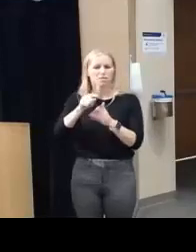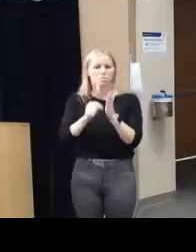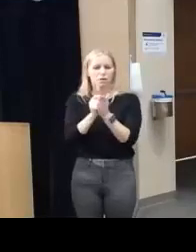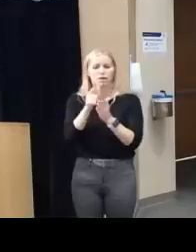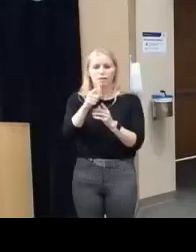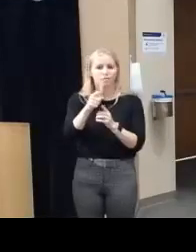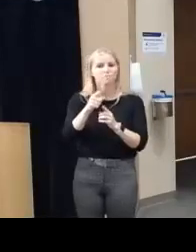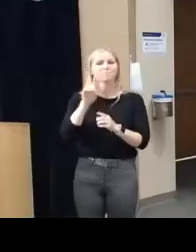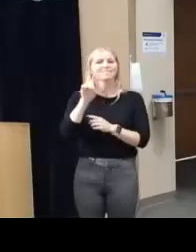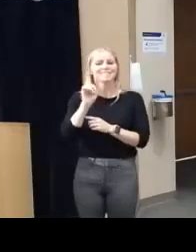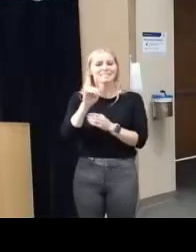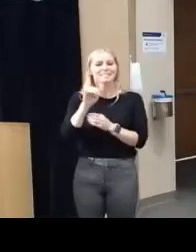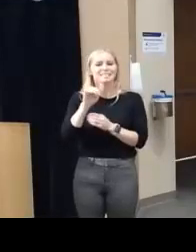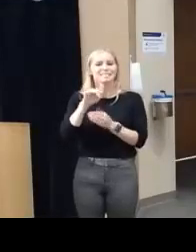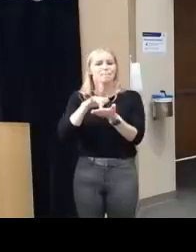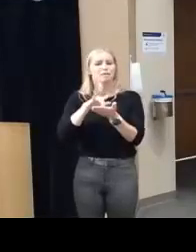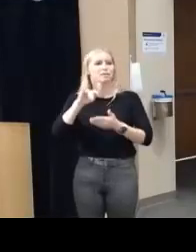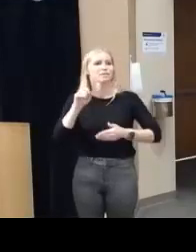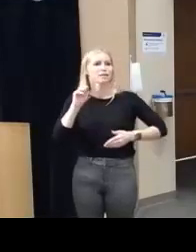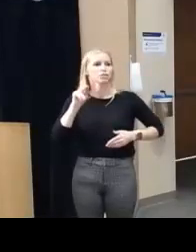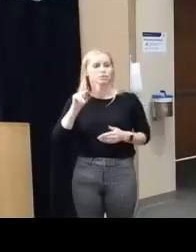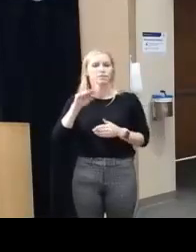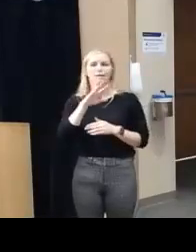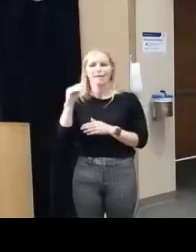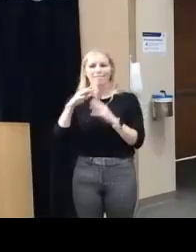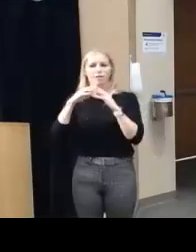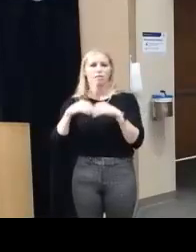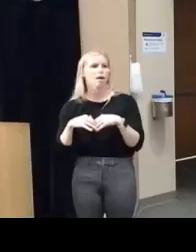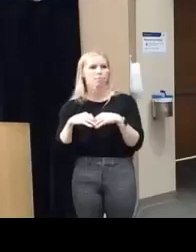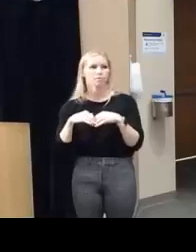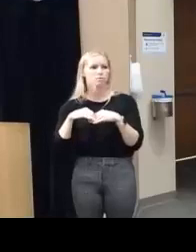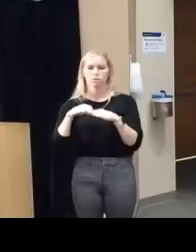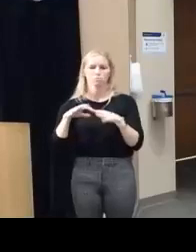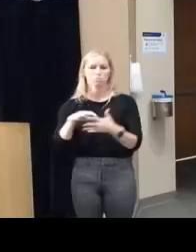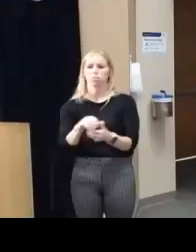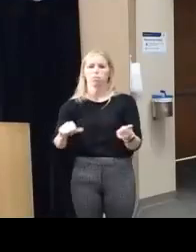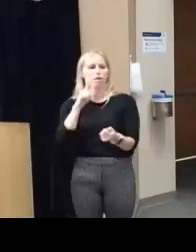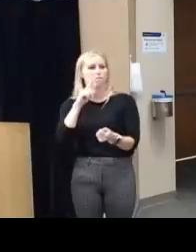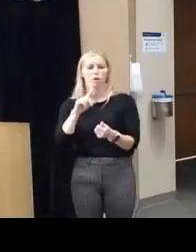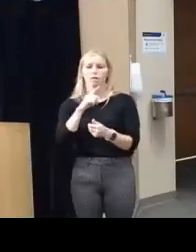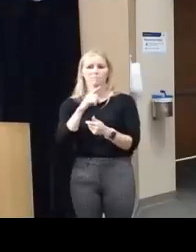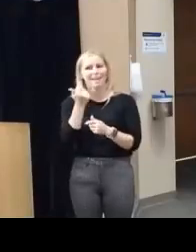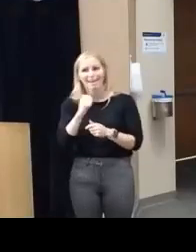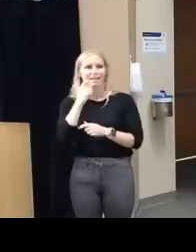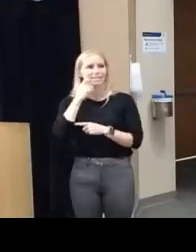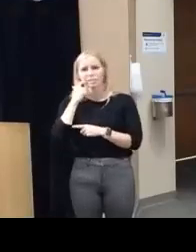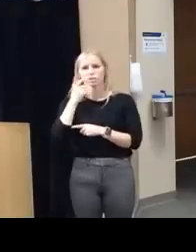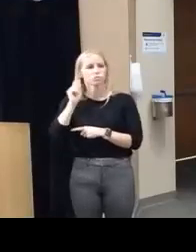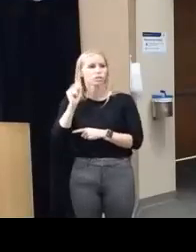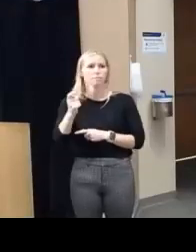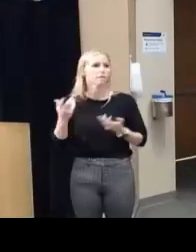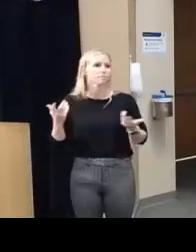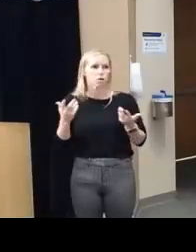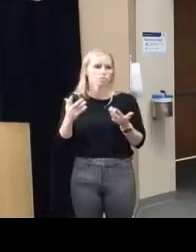demedicalization and collapse of addiction treatment. So the idea was that